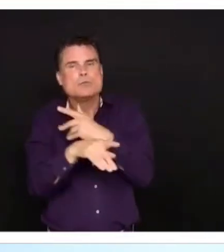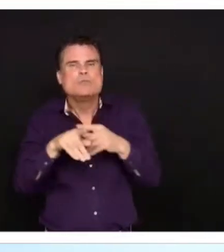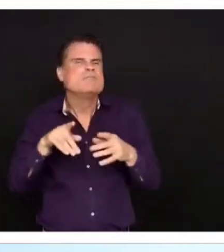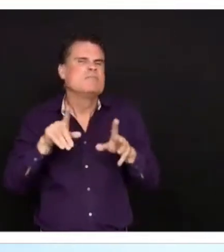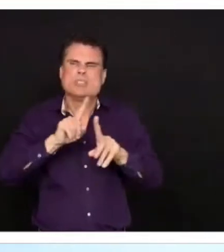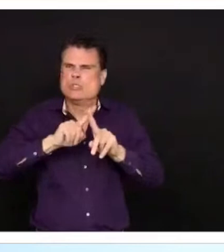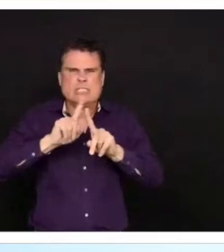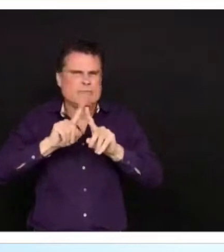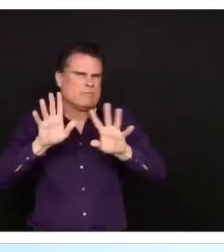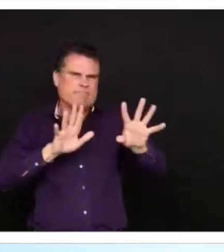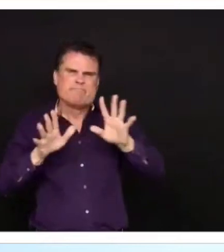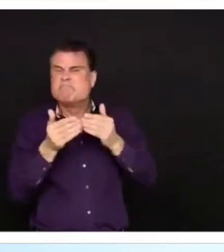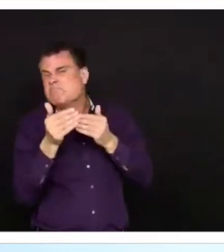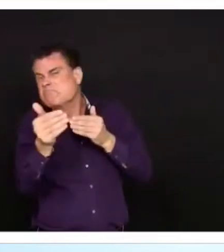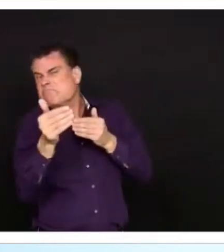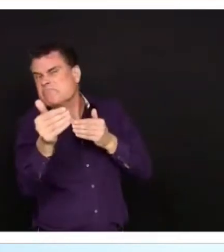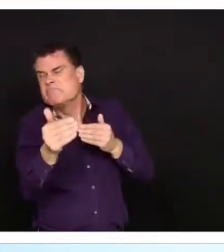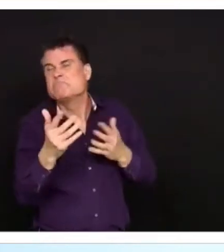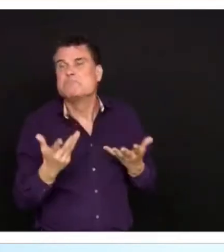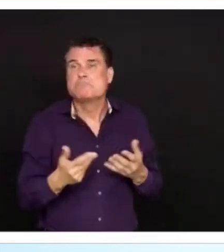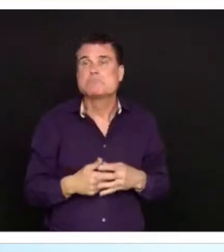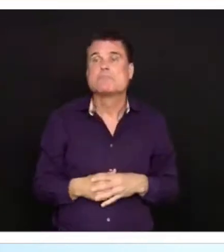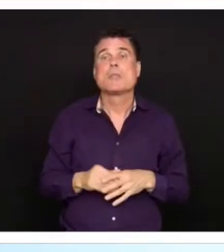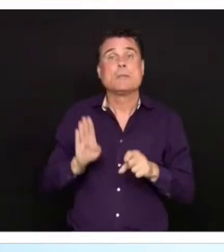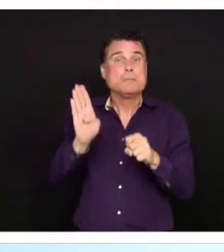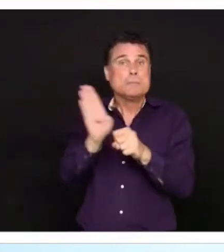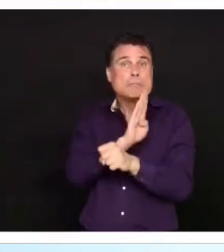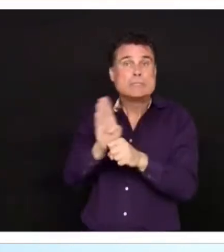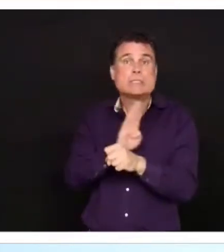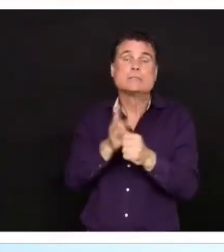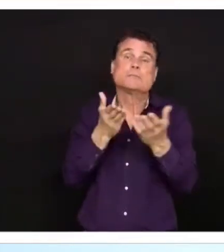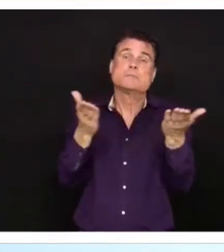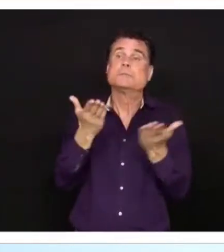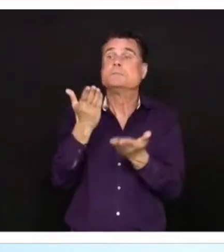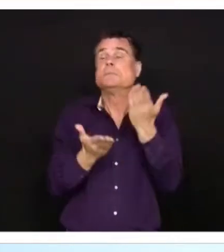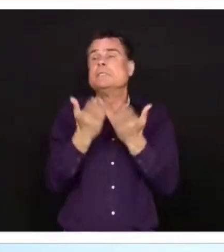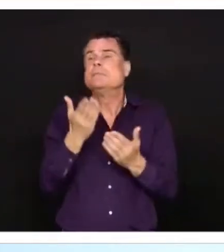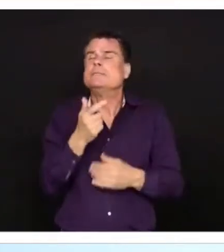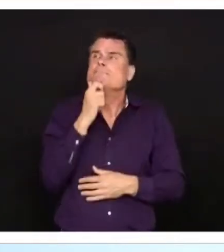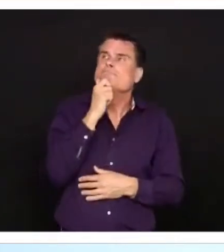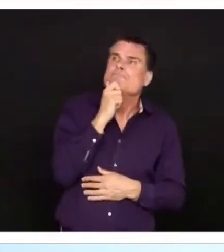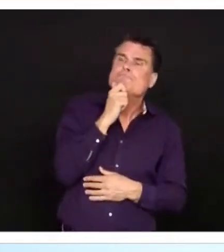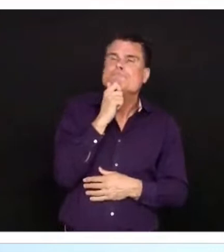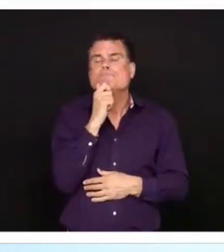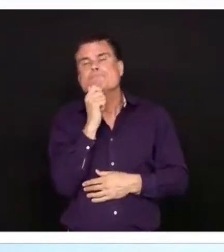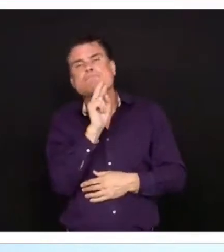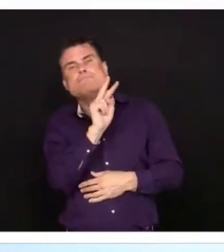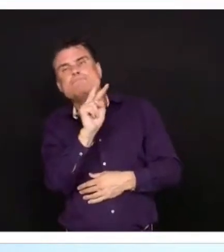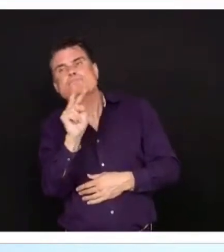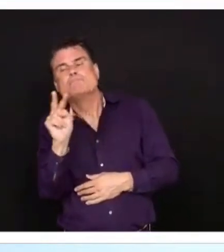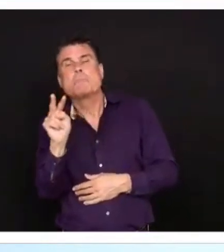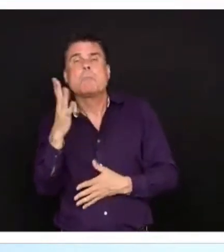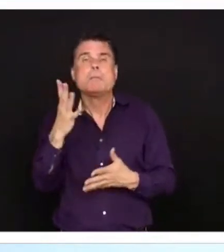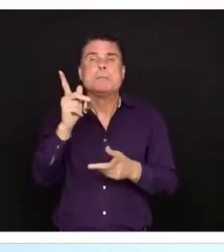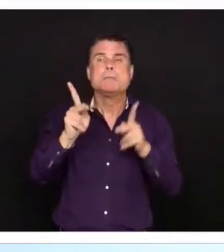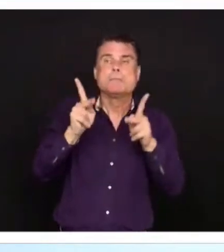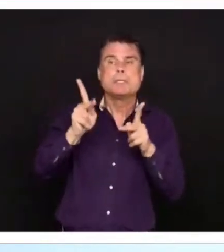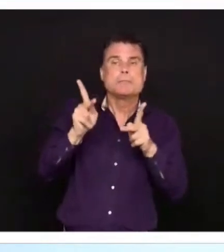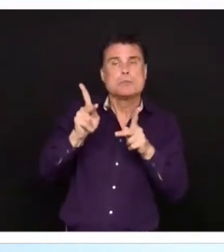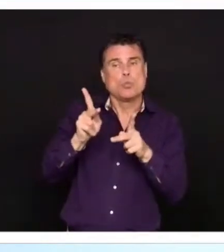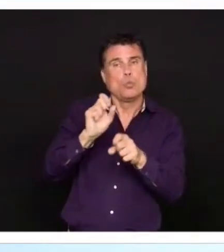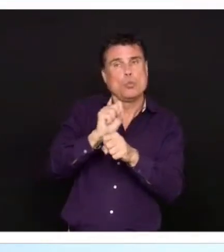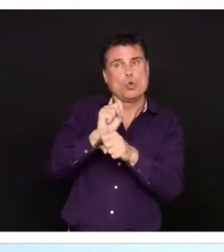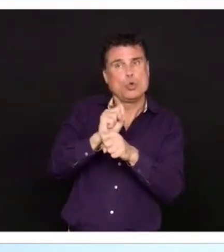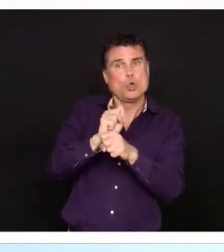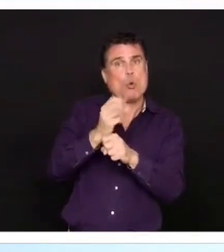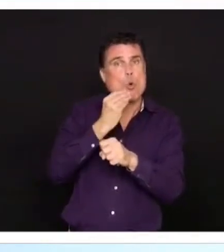and smaller numbers are in the workplace, for example. I don't think we're going to be getting away from having smaller numbers in our grocery